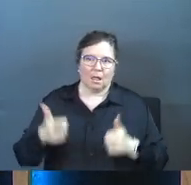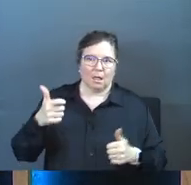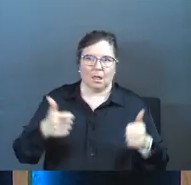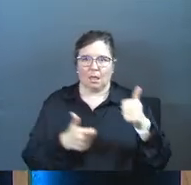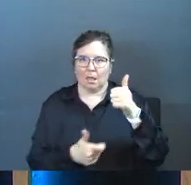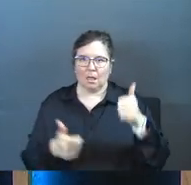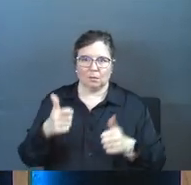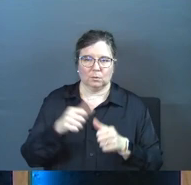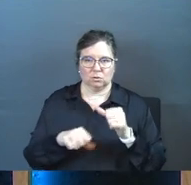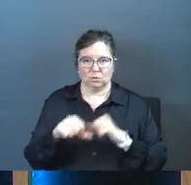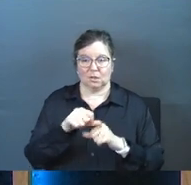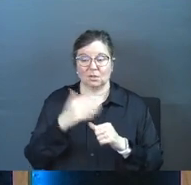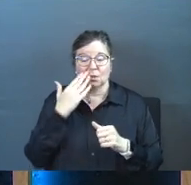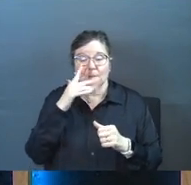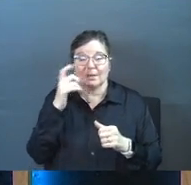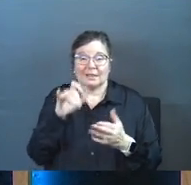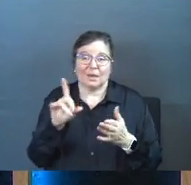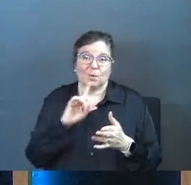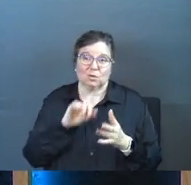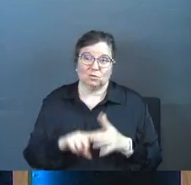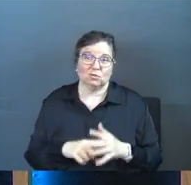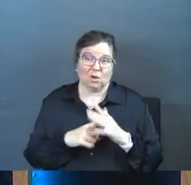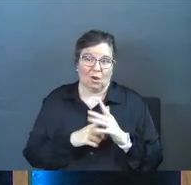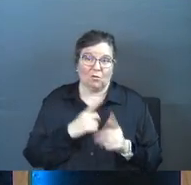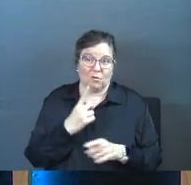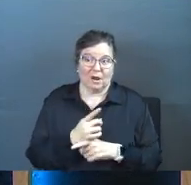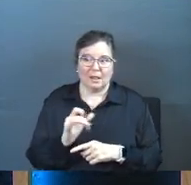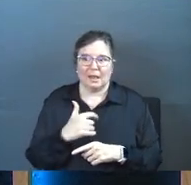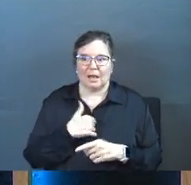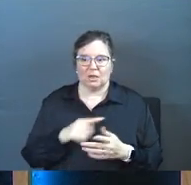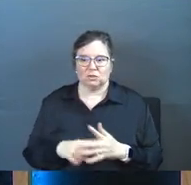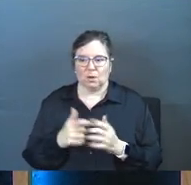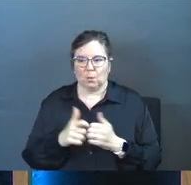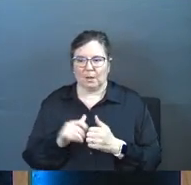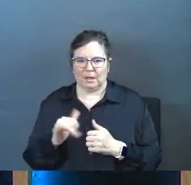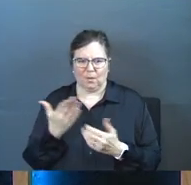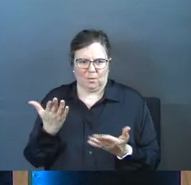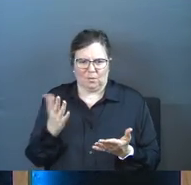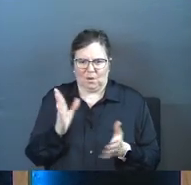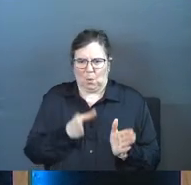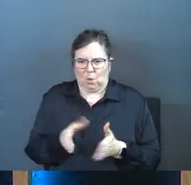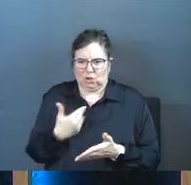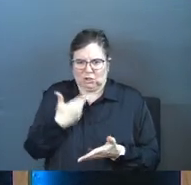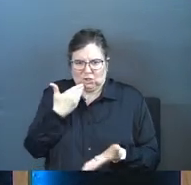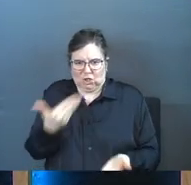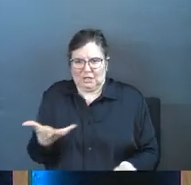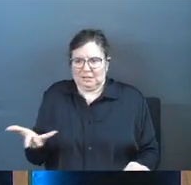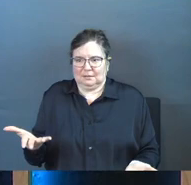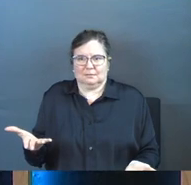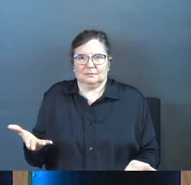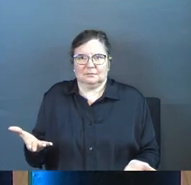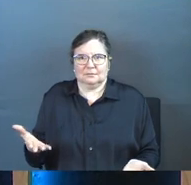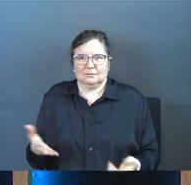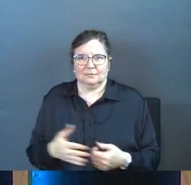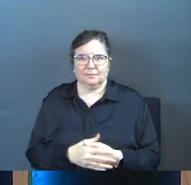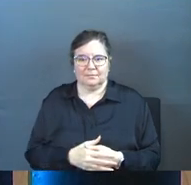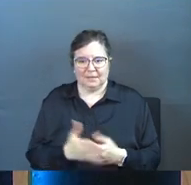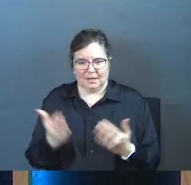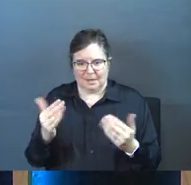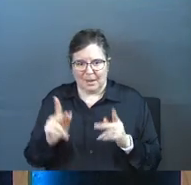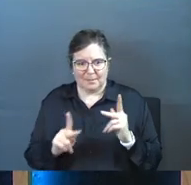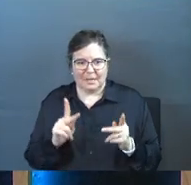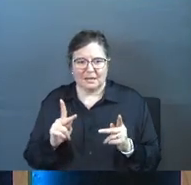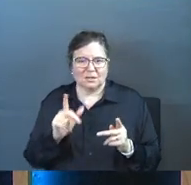with each other. You know, because that's where you start, right? Like, I started with like, hey, order is good. Come